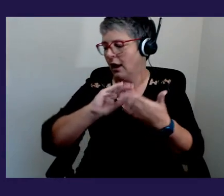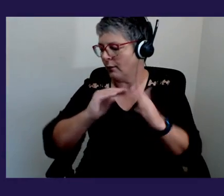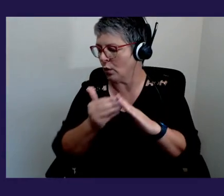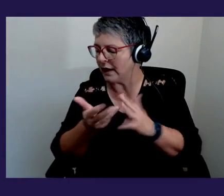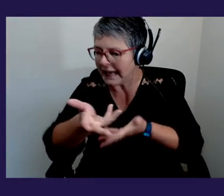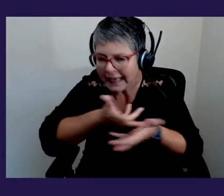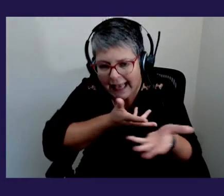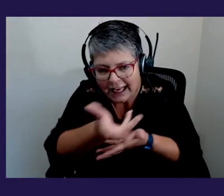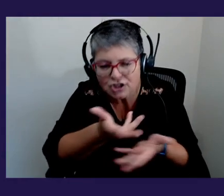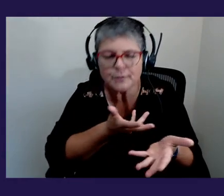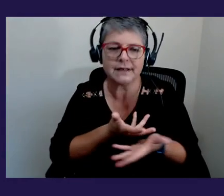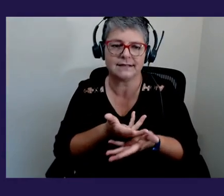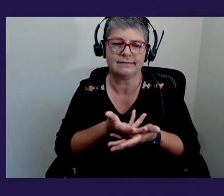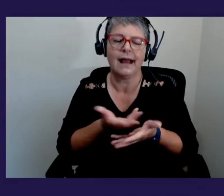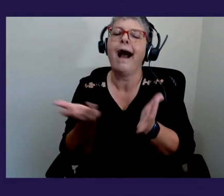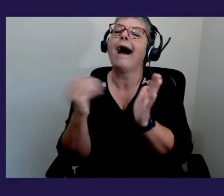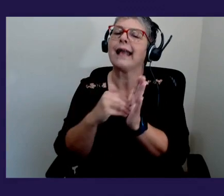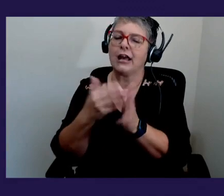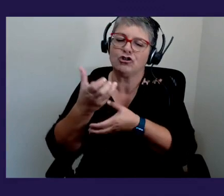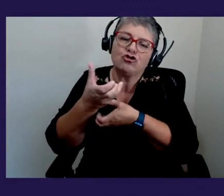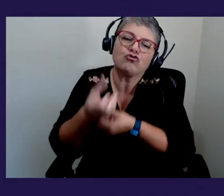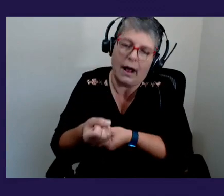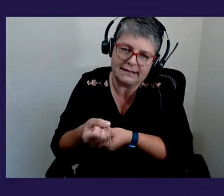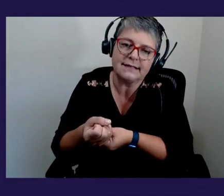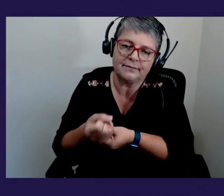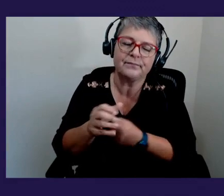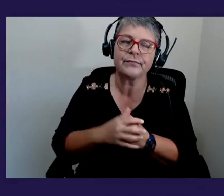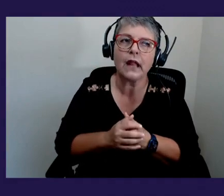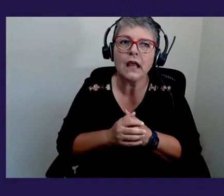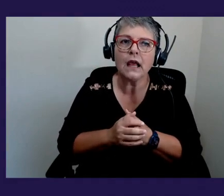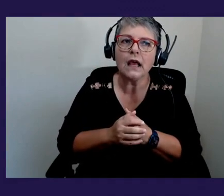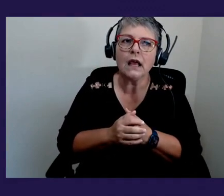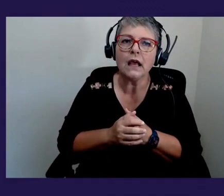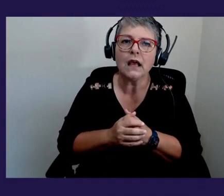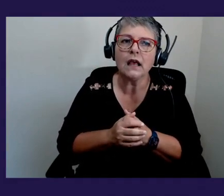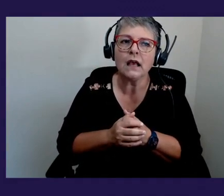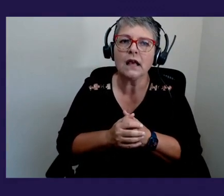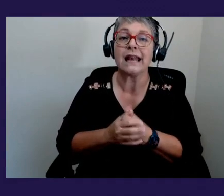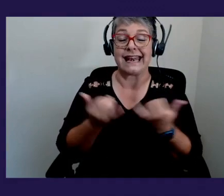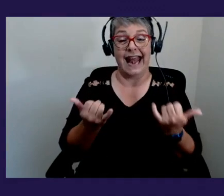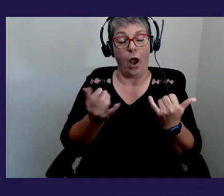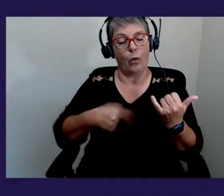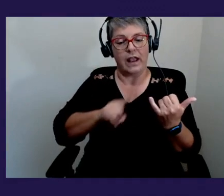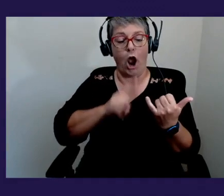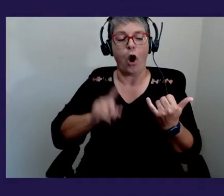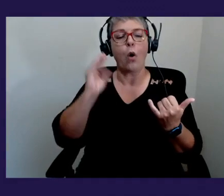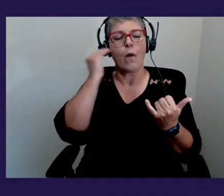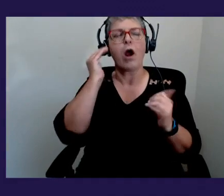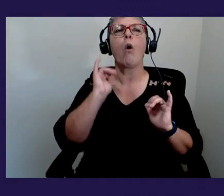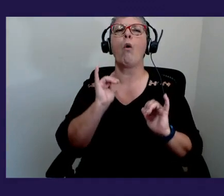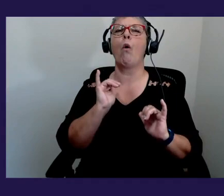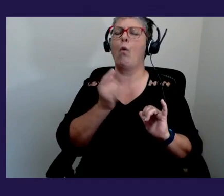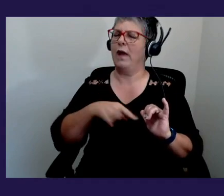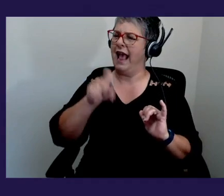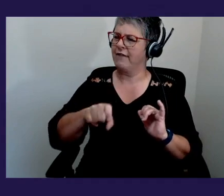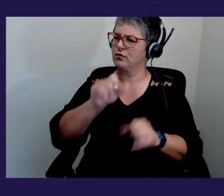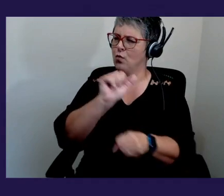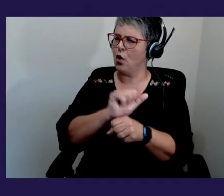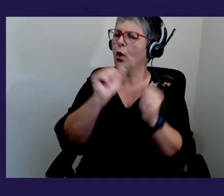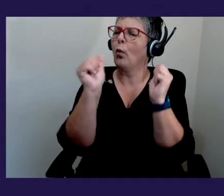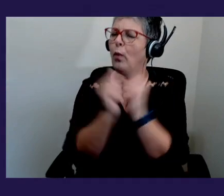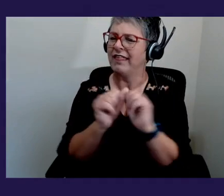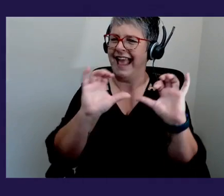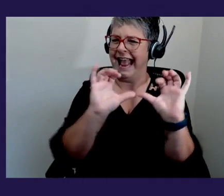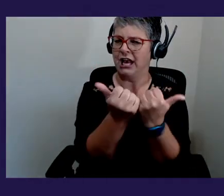building trust. We are really cognizant of the need to collaborate with agencies beyond our